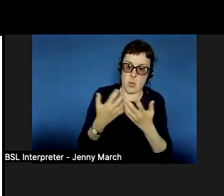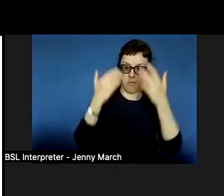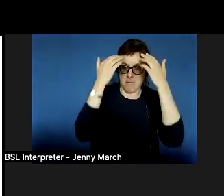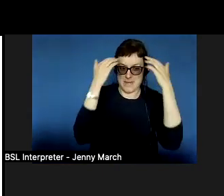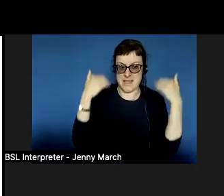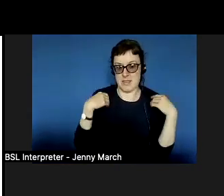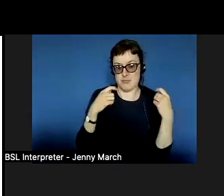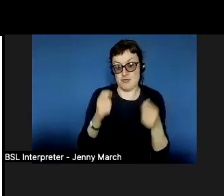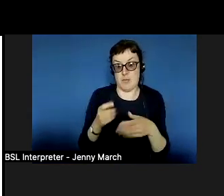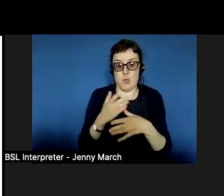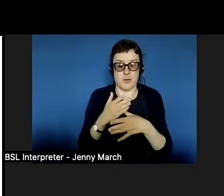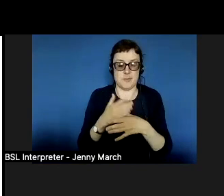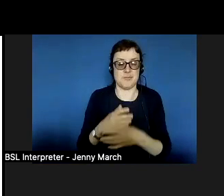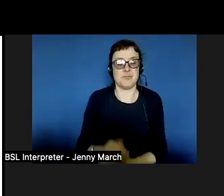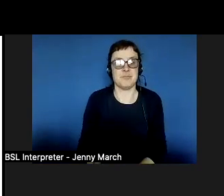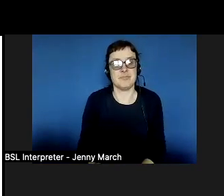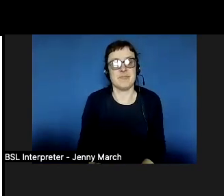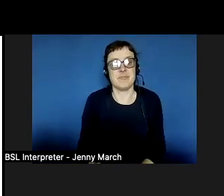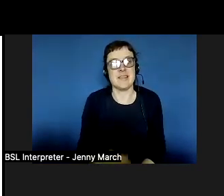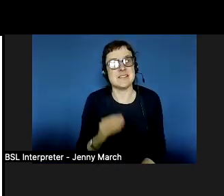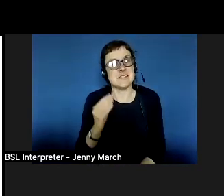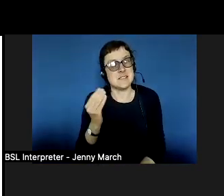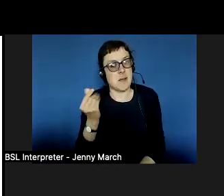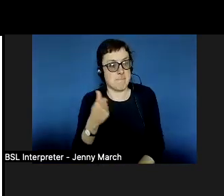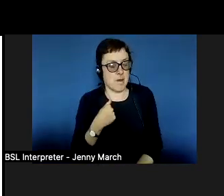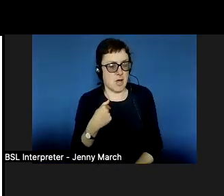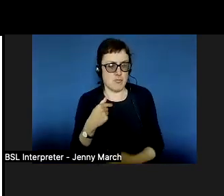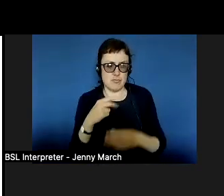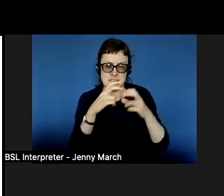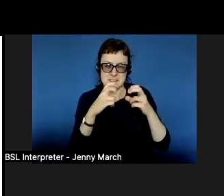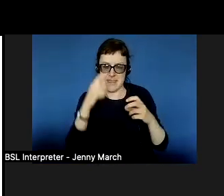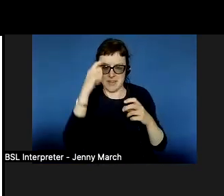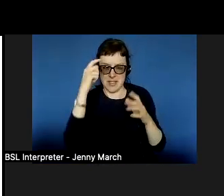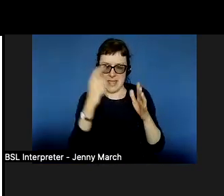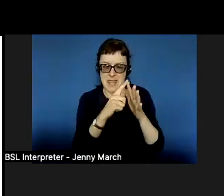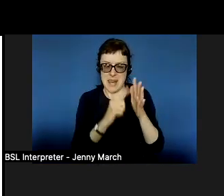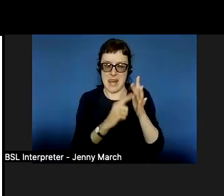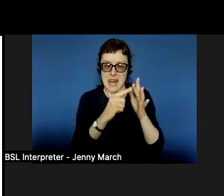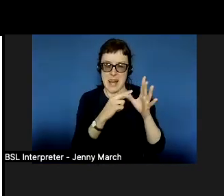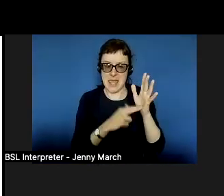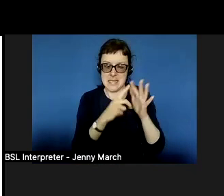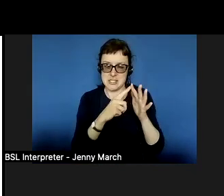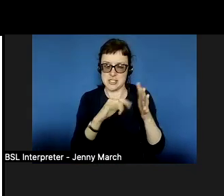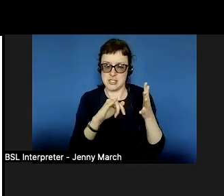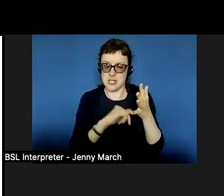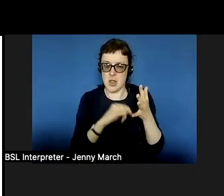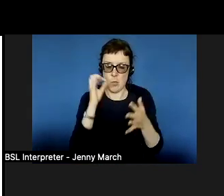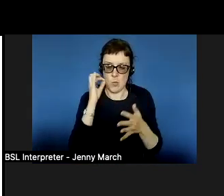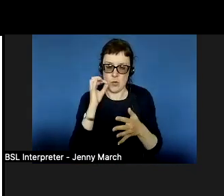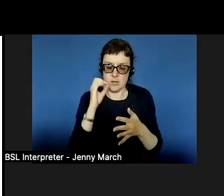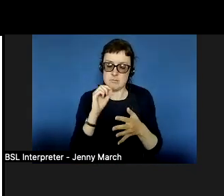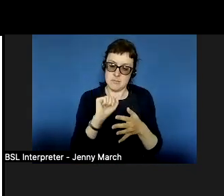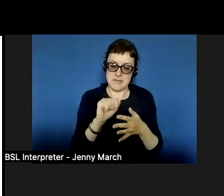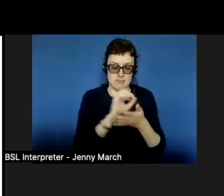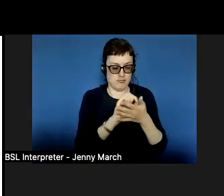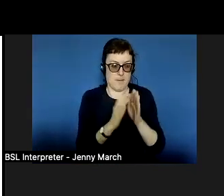issues. Some of the research I did, I think it was Elaine Showalter, she wrote a book about the